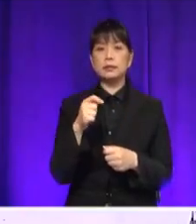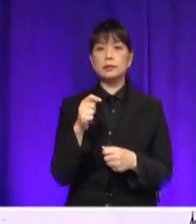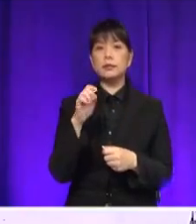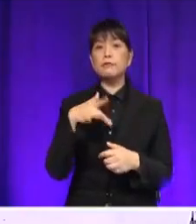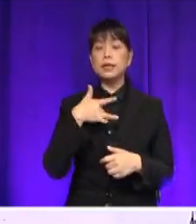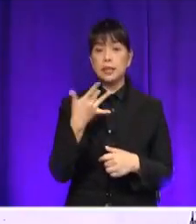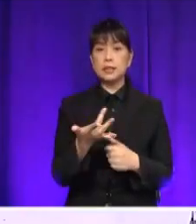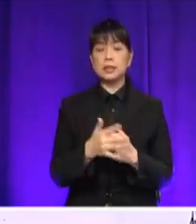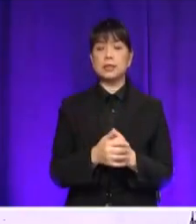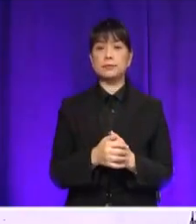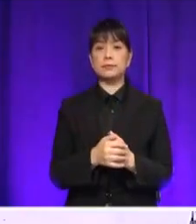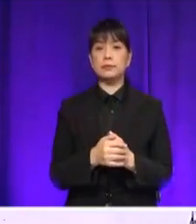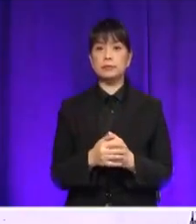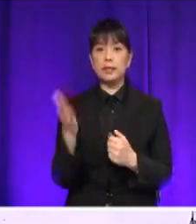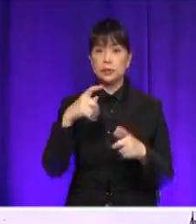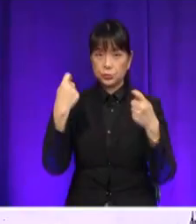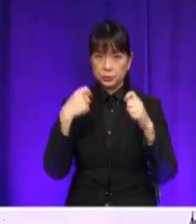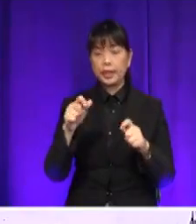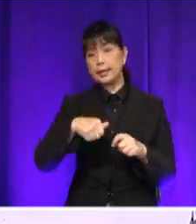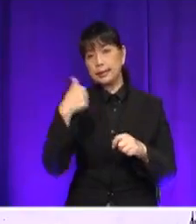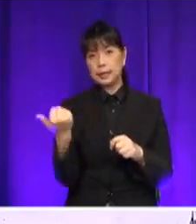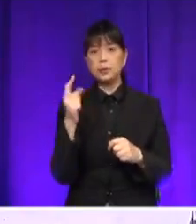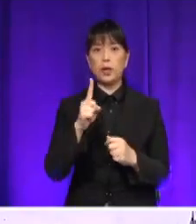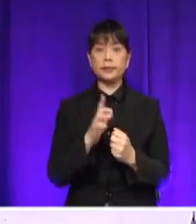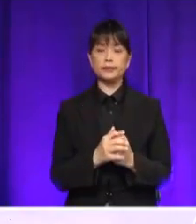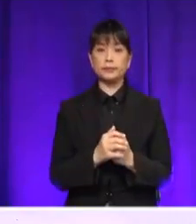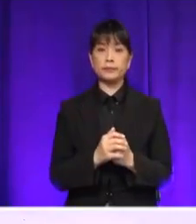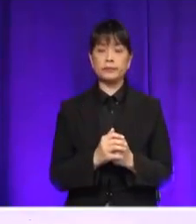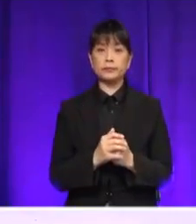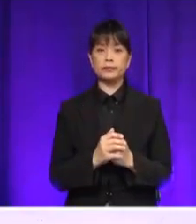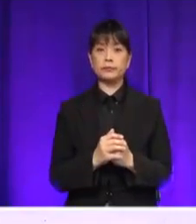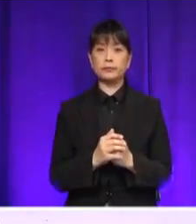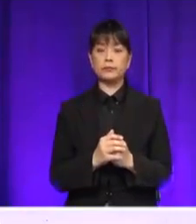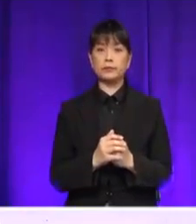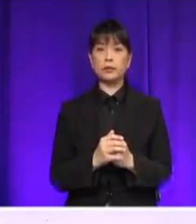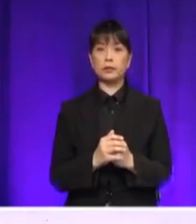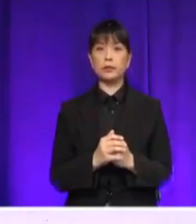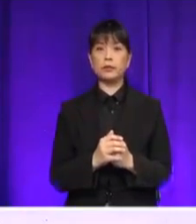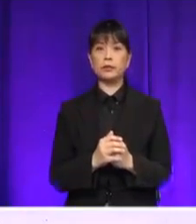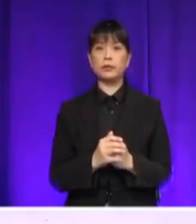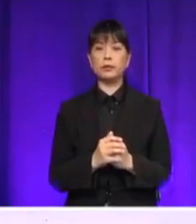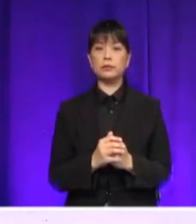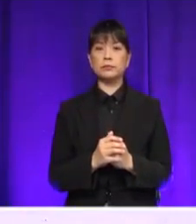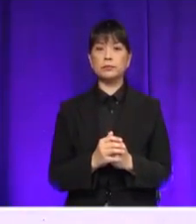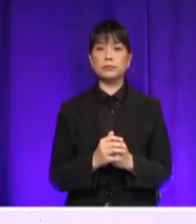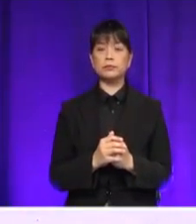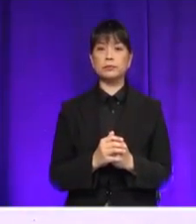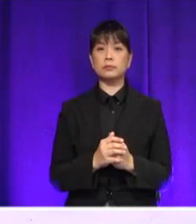Okay, let's try another one. Okay. All right, let me look at the emojis first.